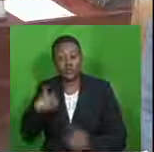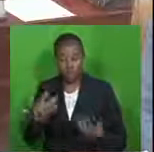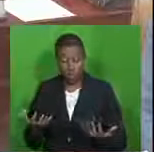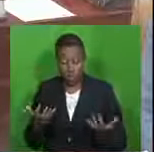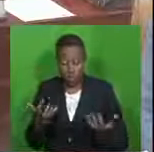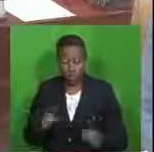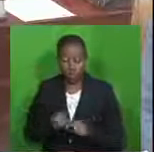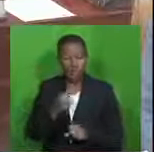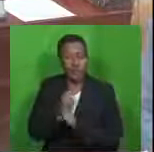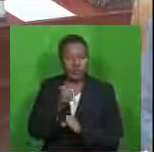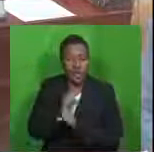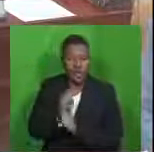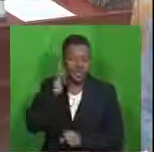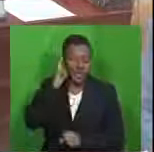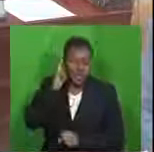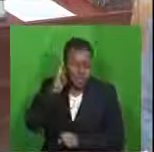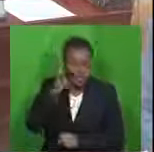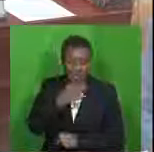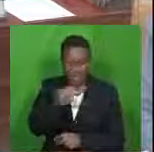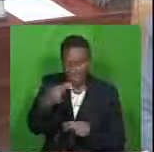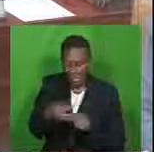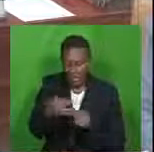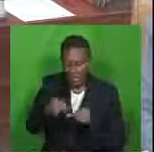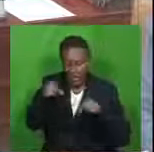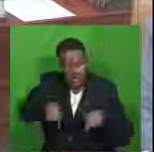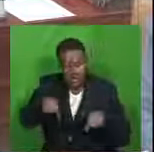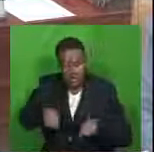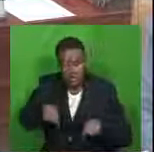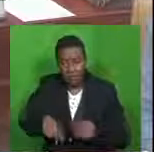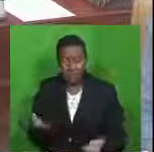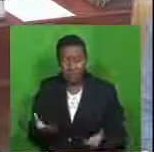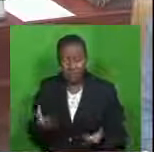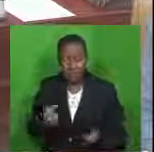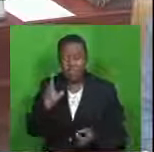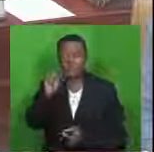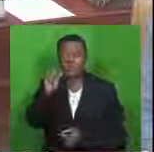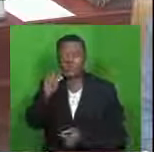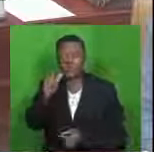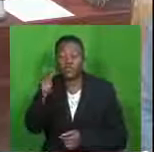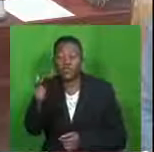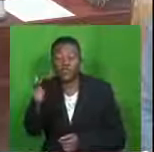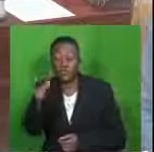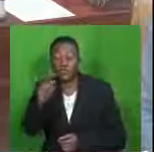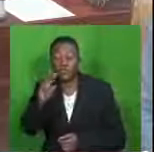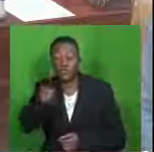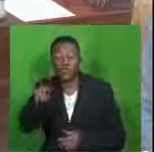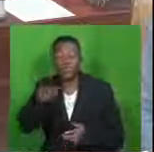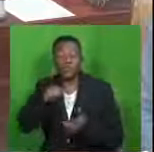In the 2020s, this is how the Black Stars fed. I thank you, Mr. Speaker.